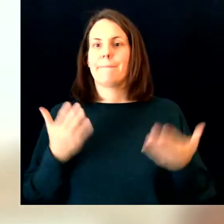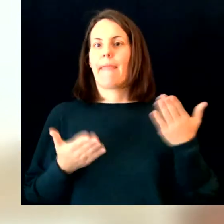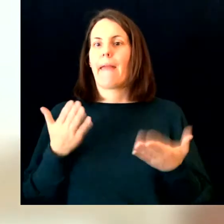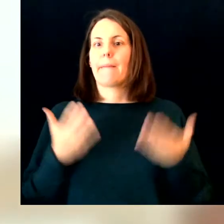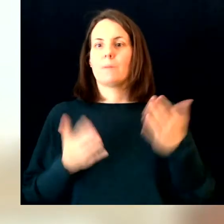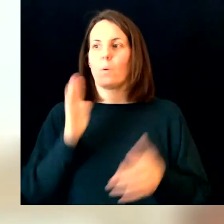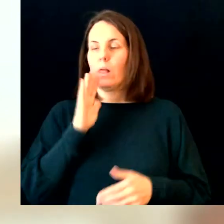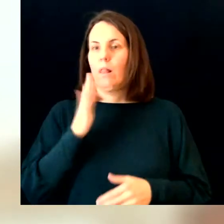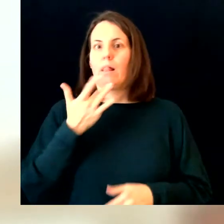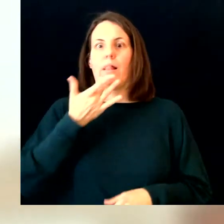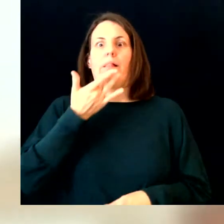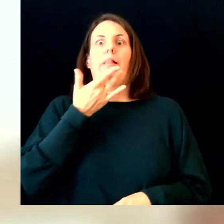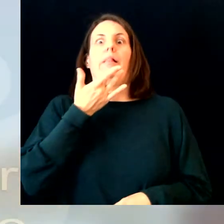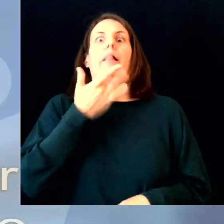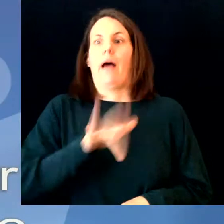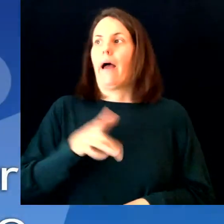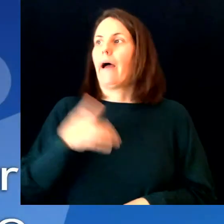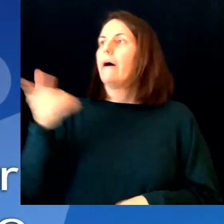world.